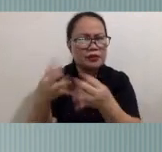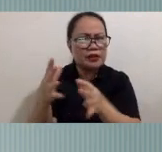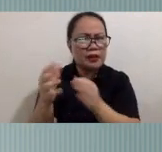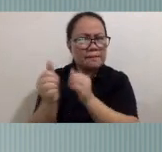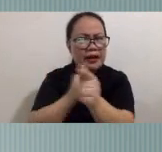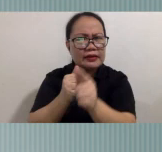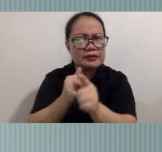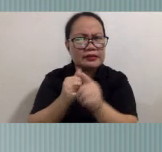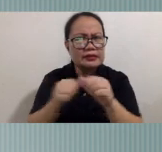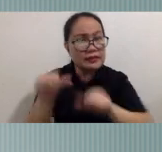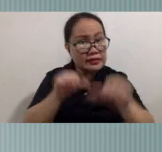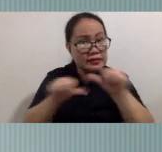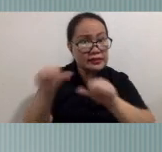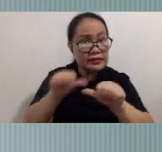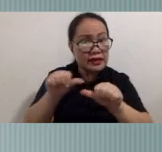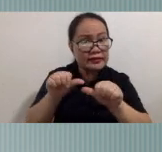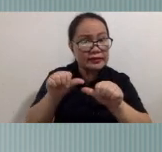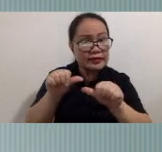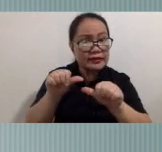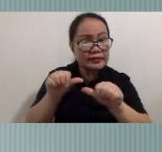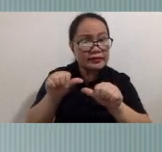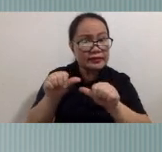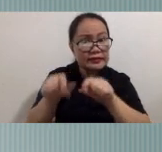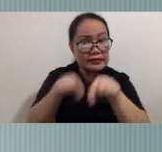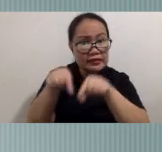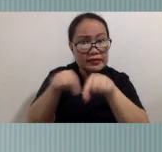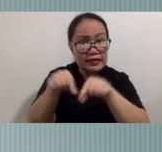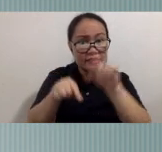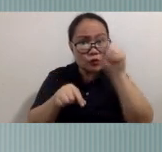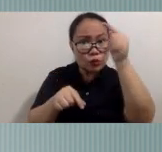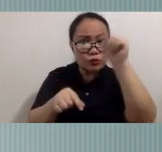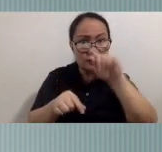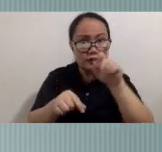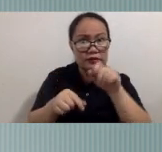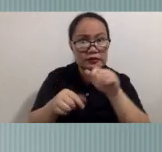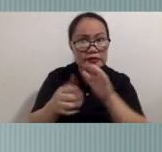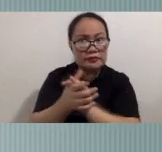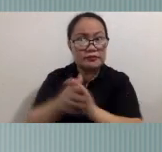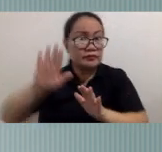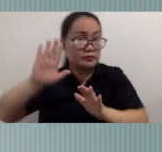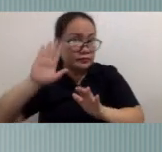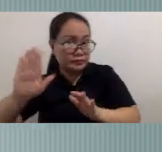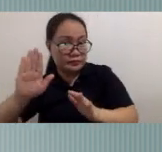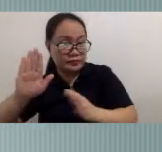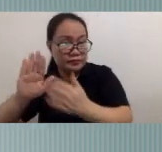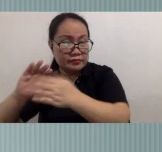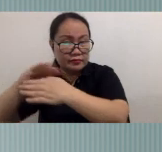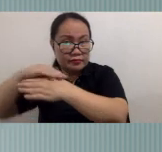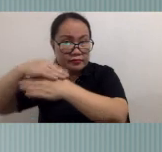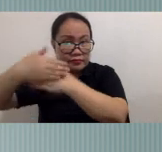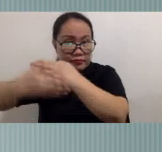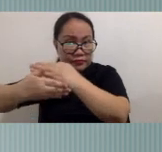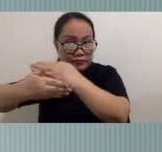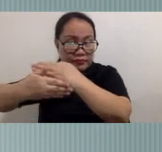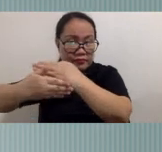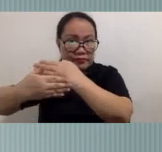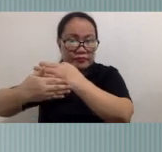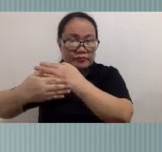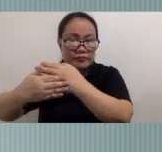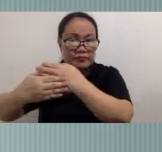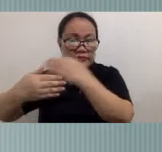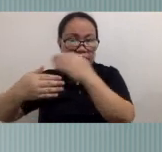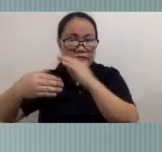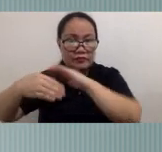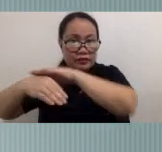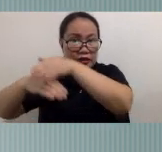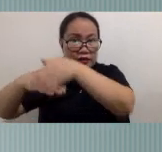0. Now, since only to, that is difference. Okay? Next, how many passed the science test only? So,